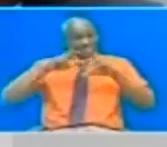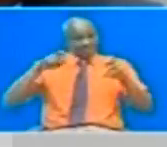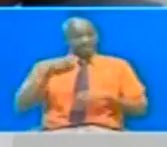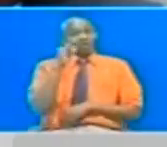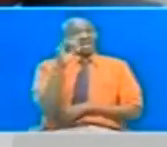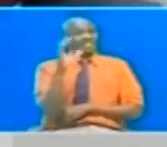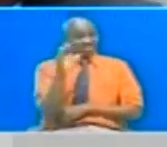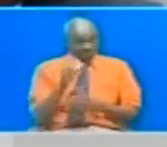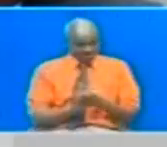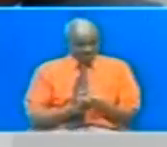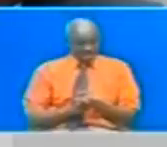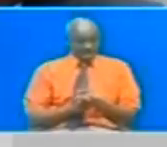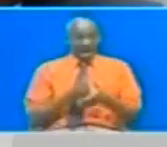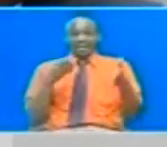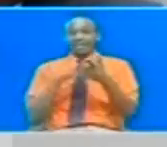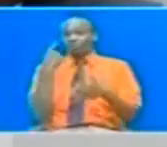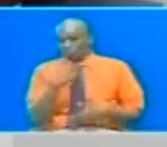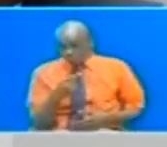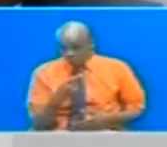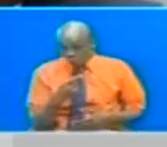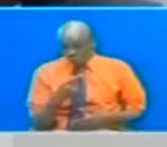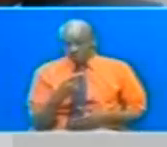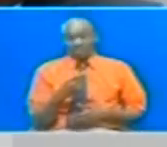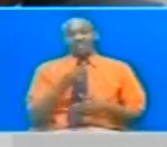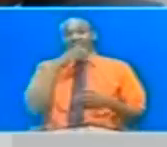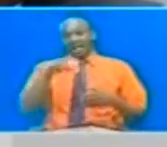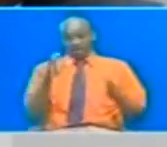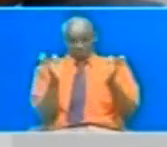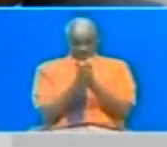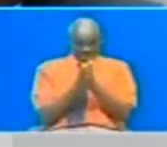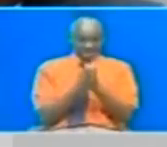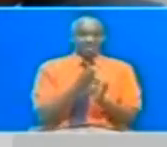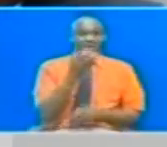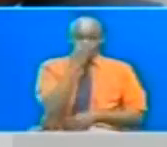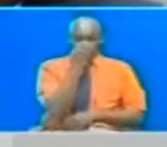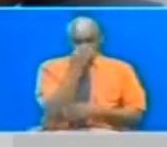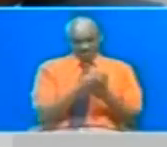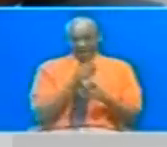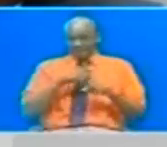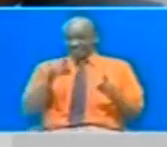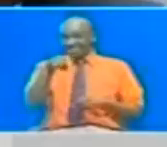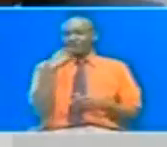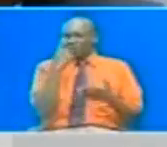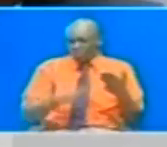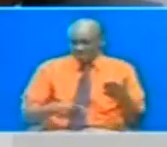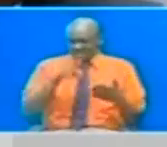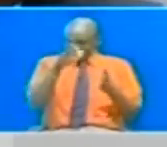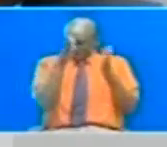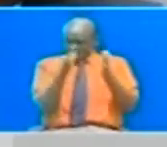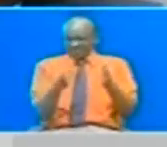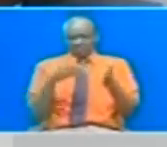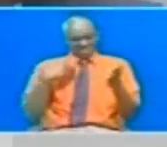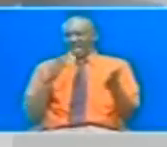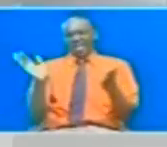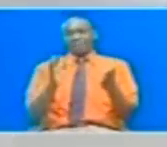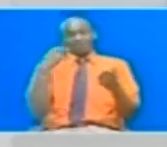ICC case against William Ruto and radio journalist Joshua Sang. But Bensouda insists that Yebei was ultimately dropped